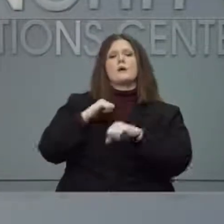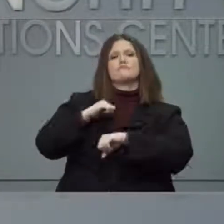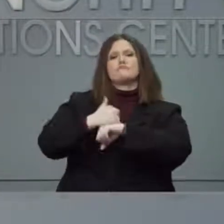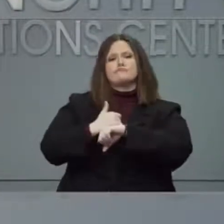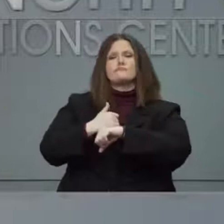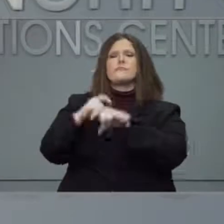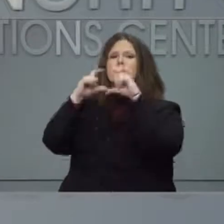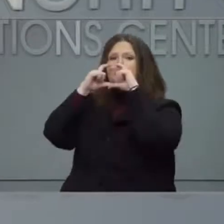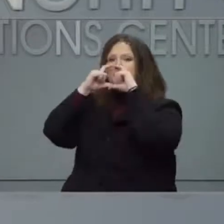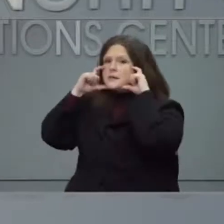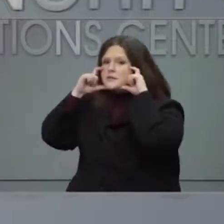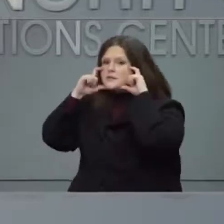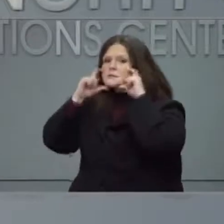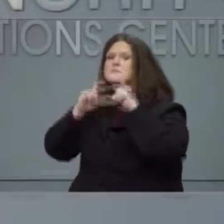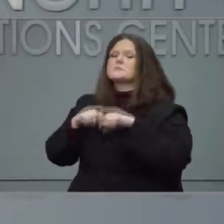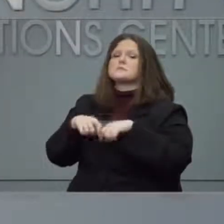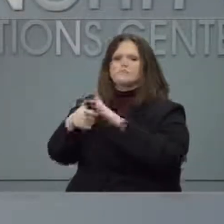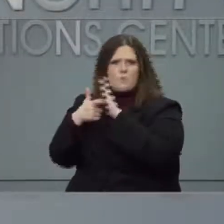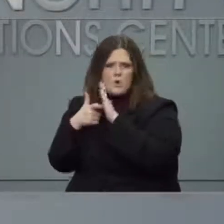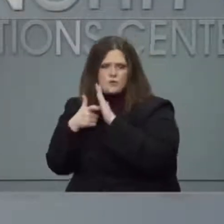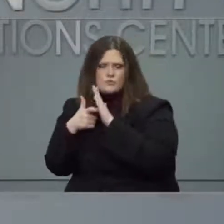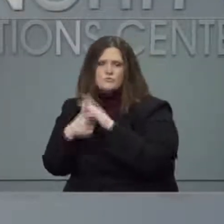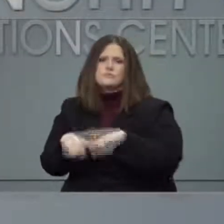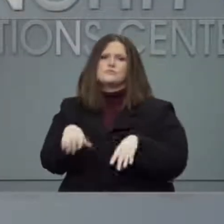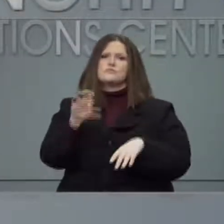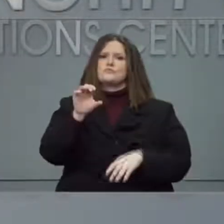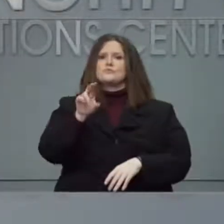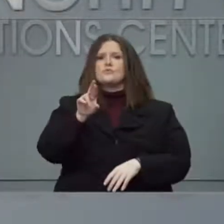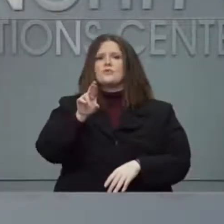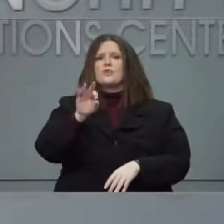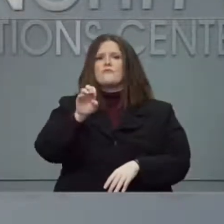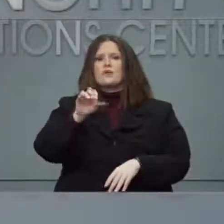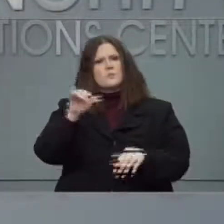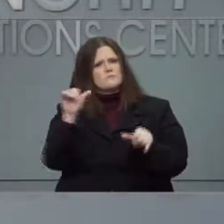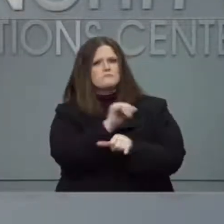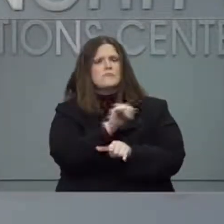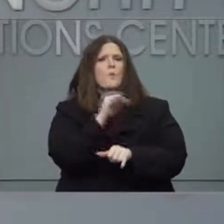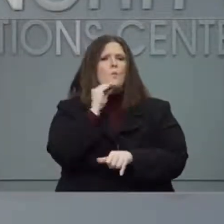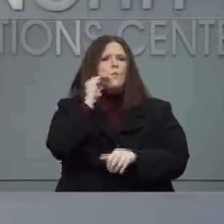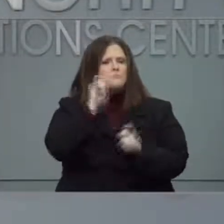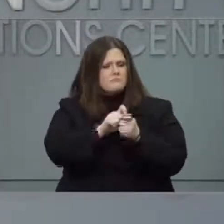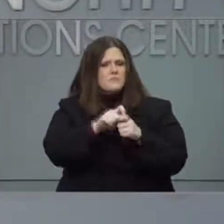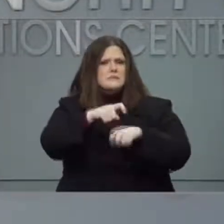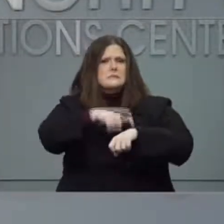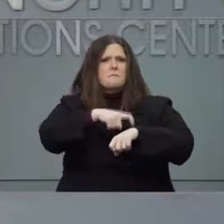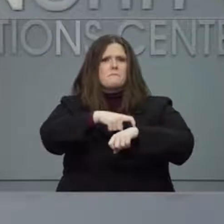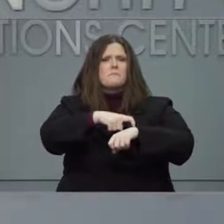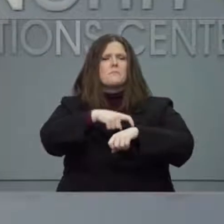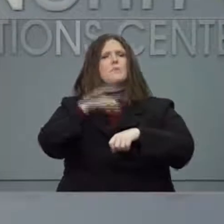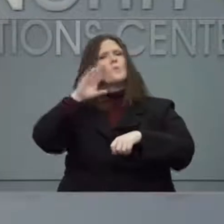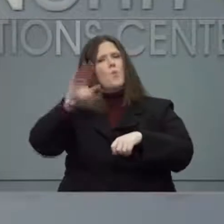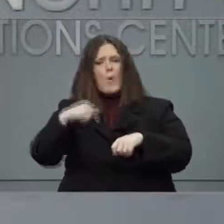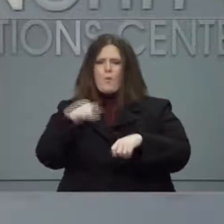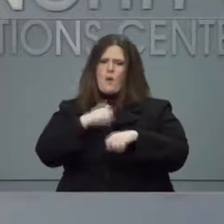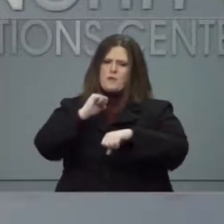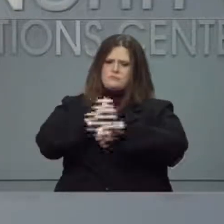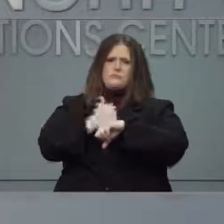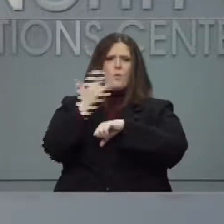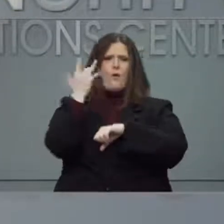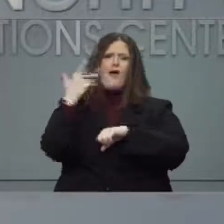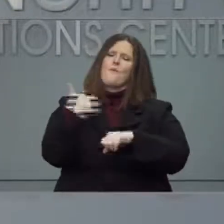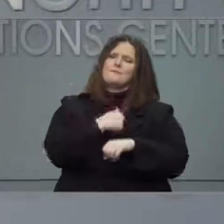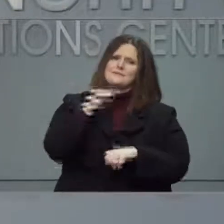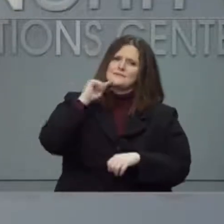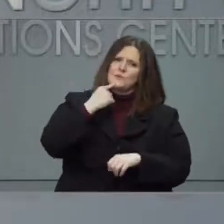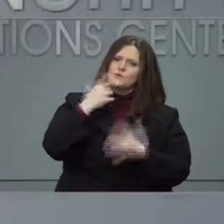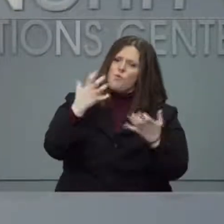mask mandate, the curfew, you know that we are serious about slowing the spread of this virus. And I think that